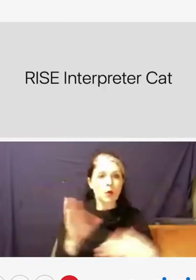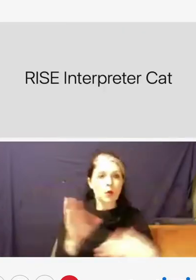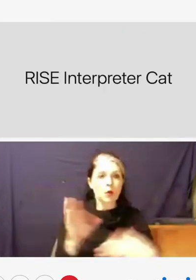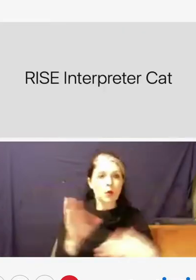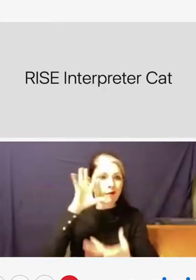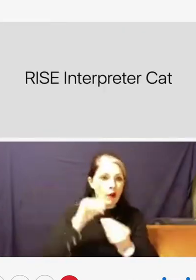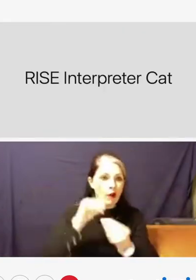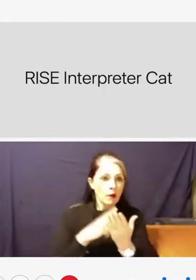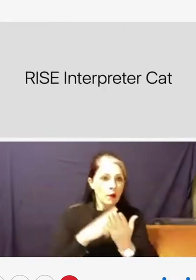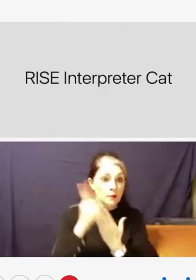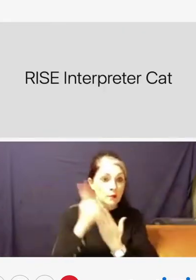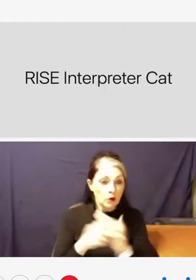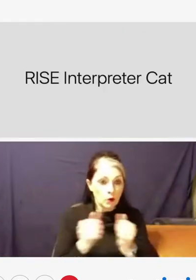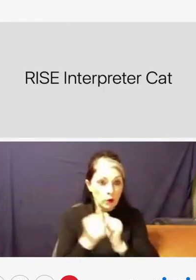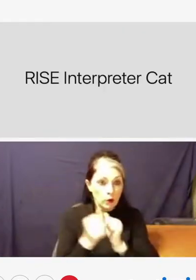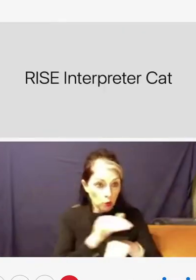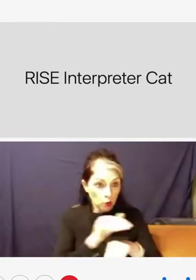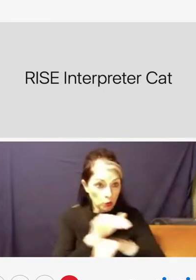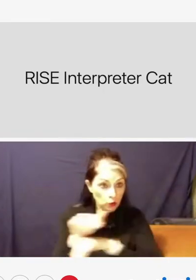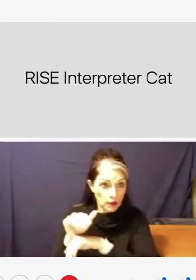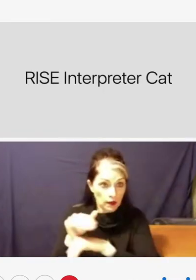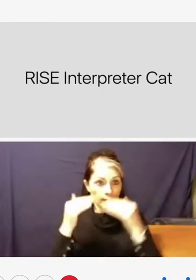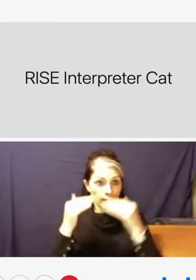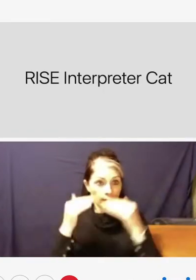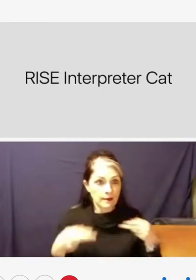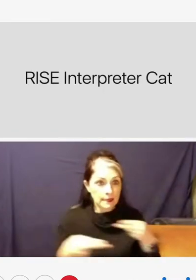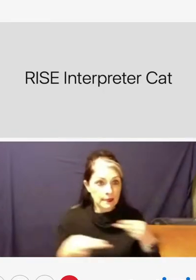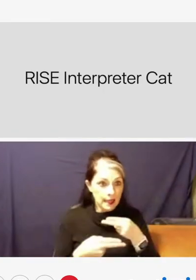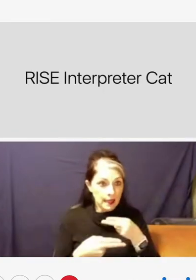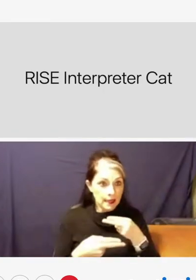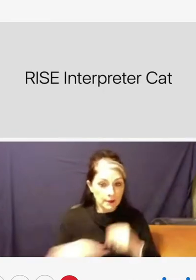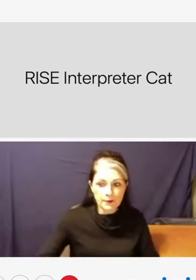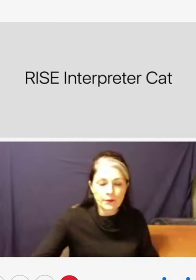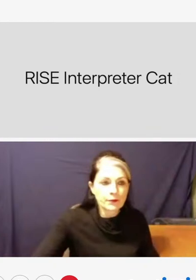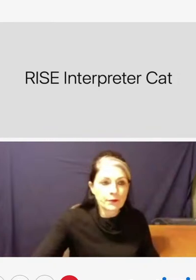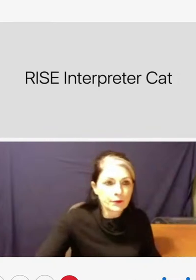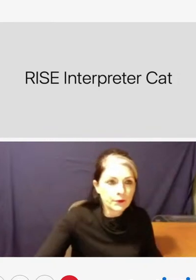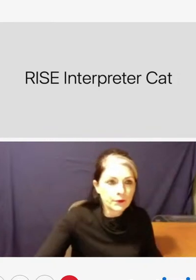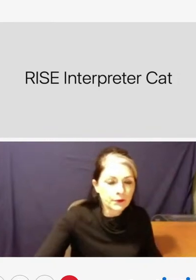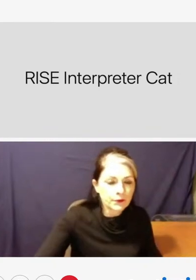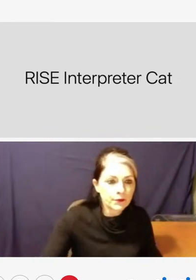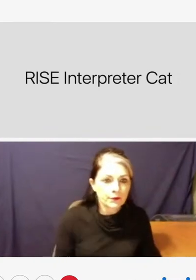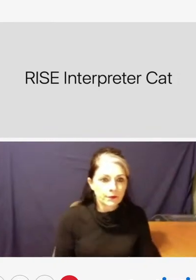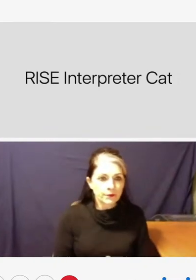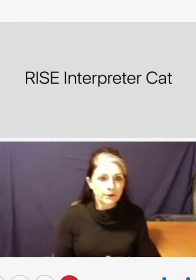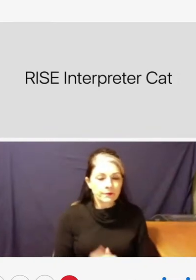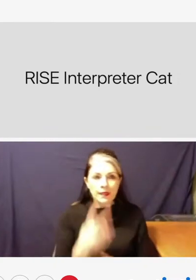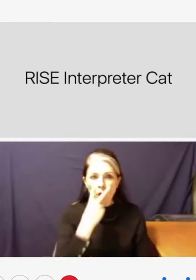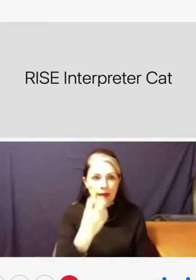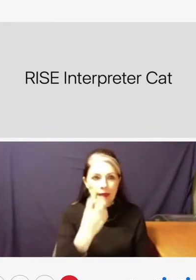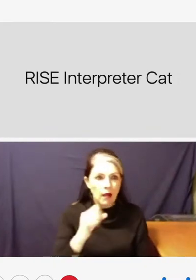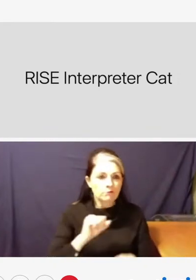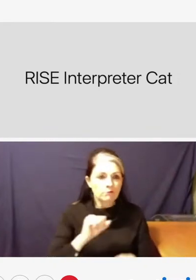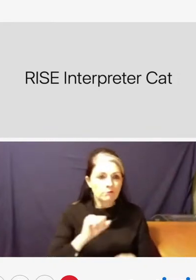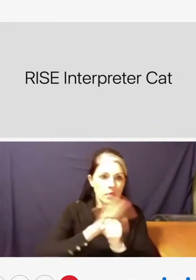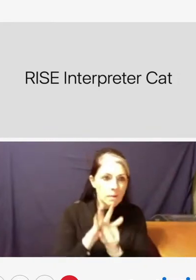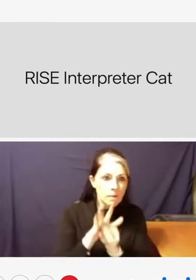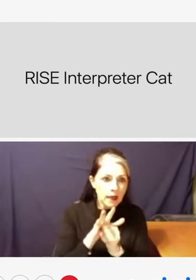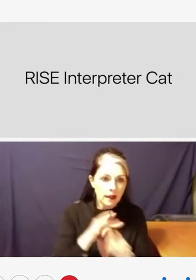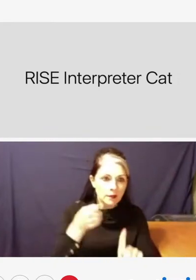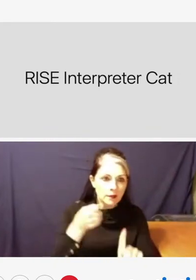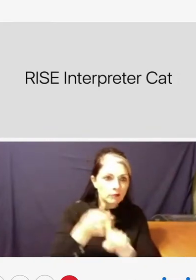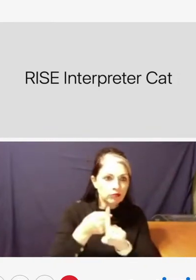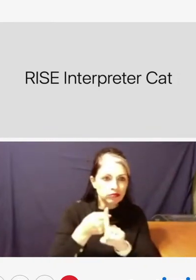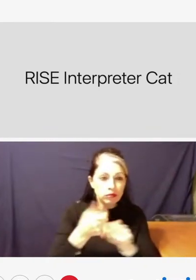tonight next slide so it is you know without doubt that the pandemic shed a humongous uh you